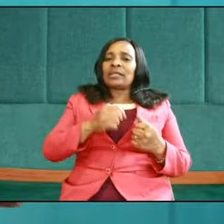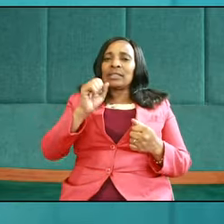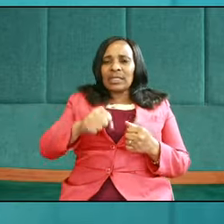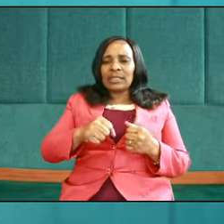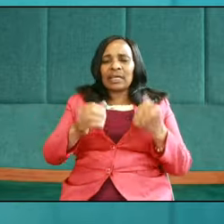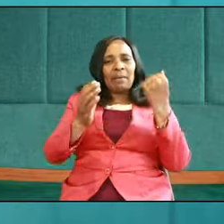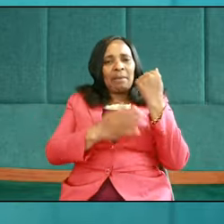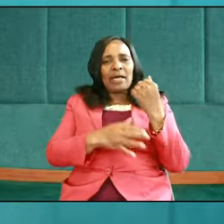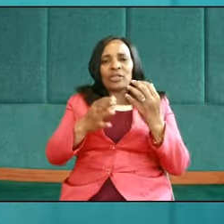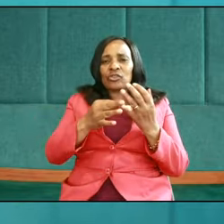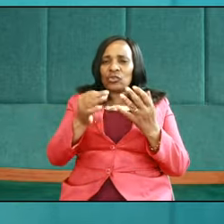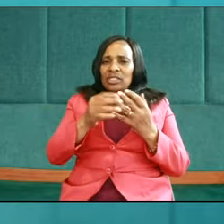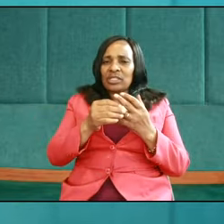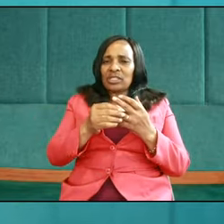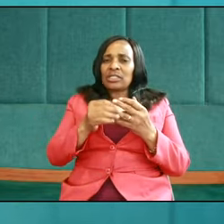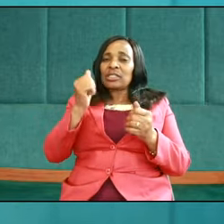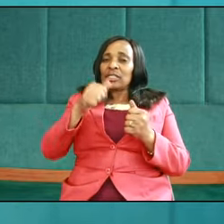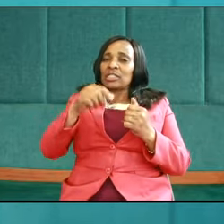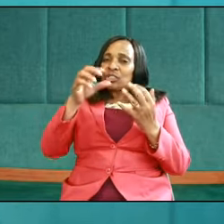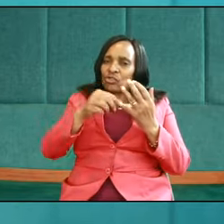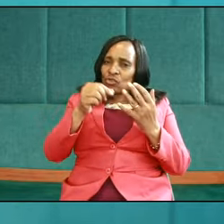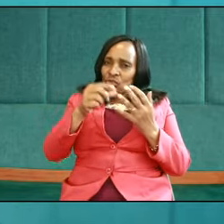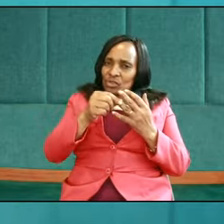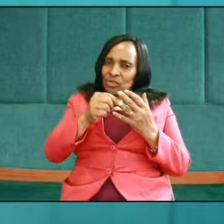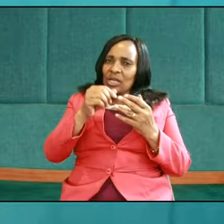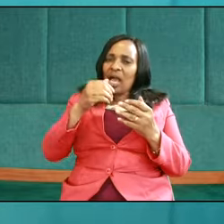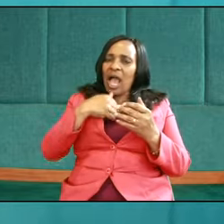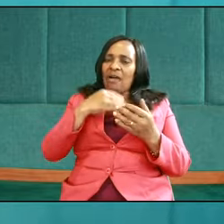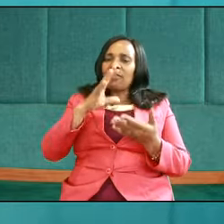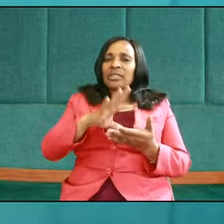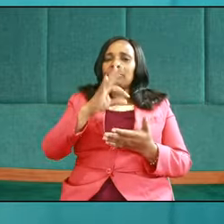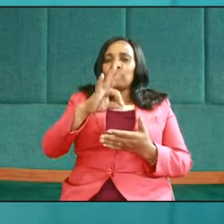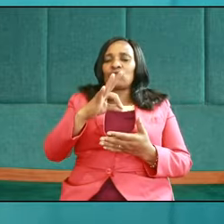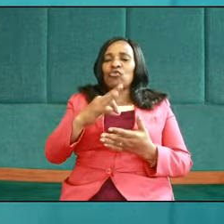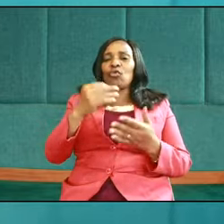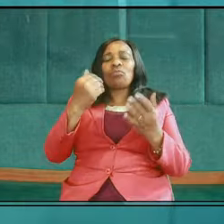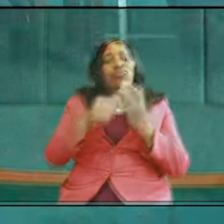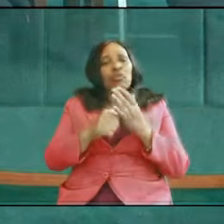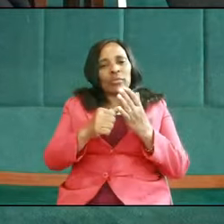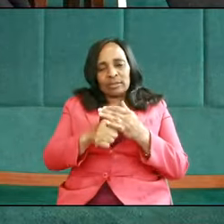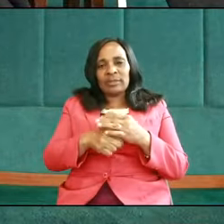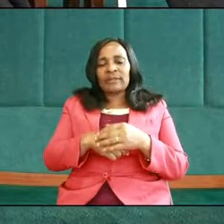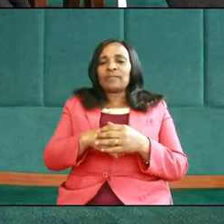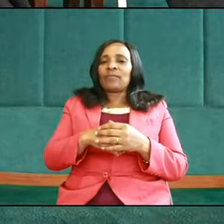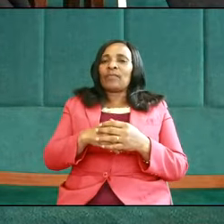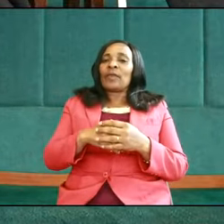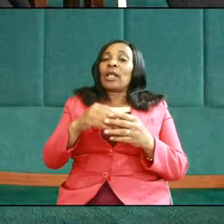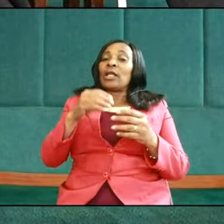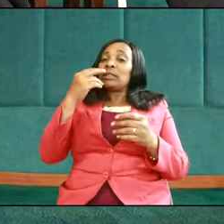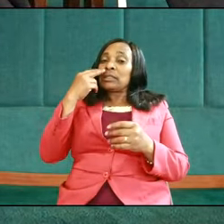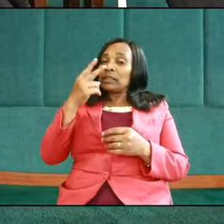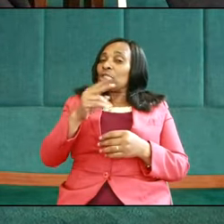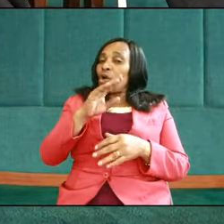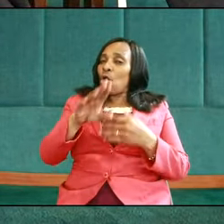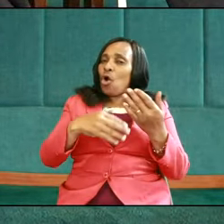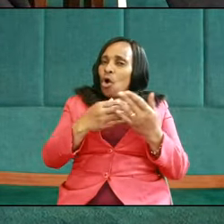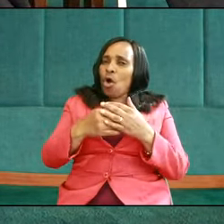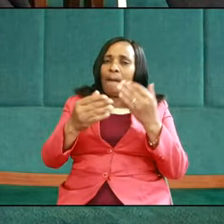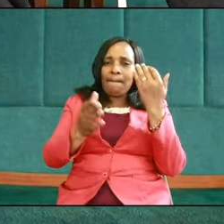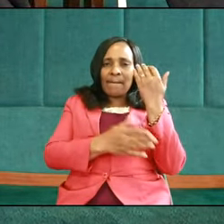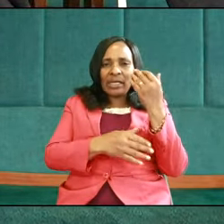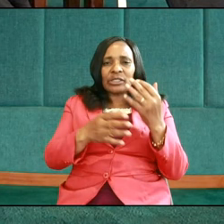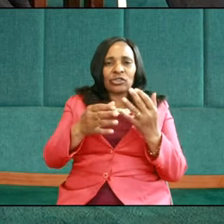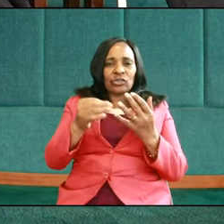bad choice, but that choice has spiritual consequences. So we can say all sins are bad